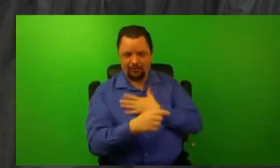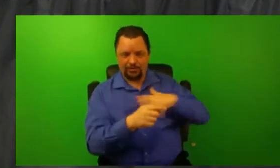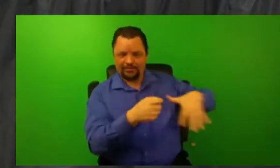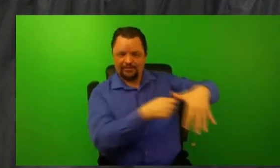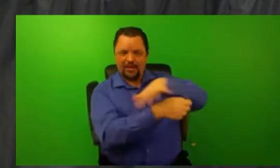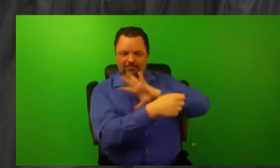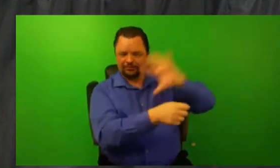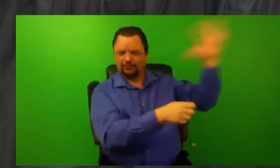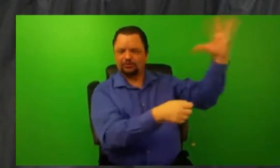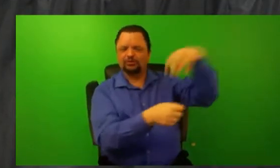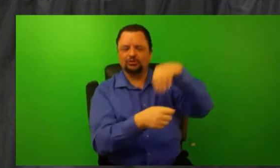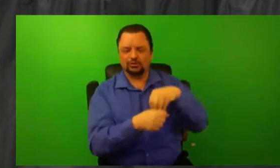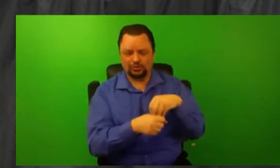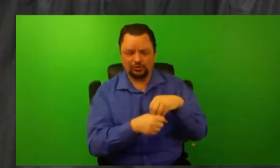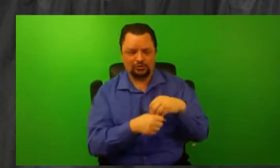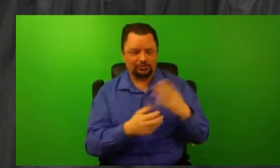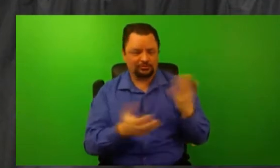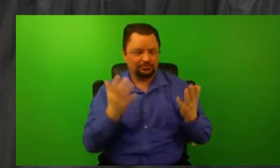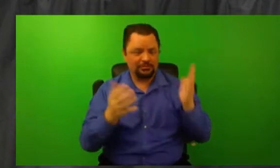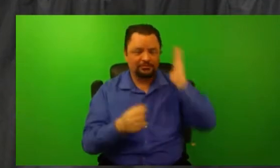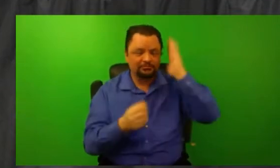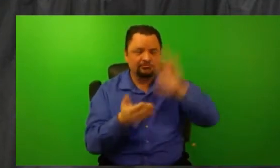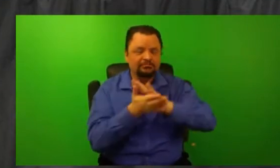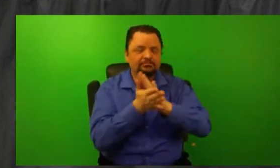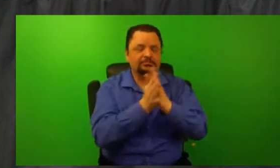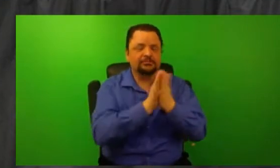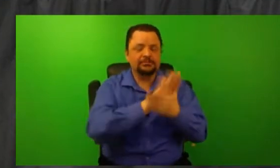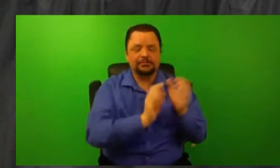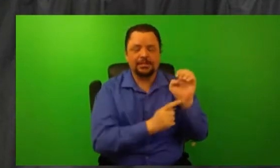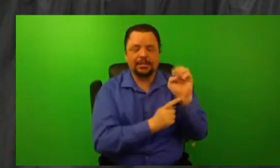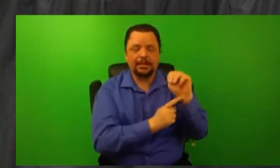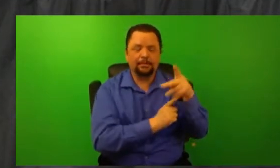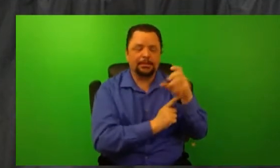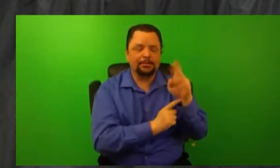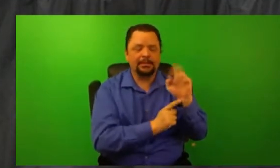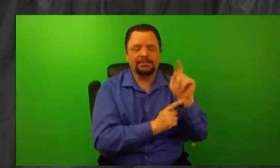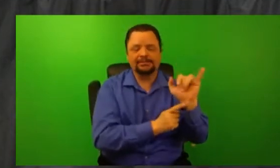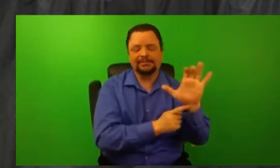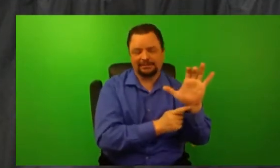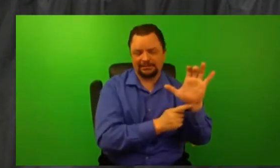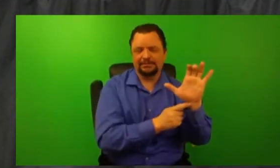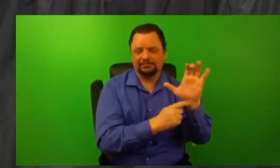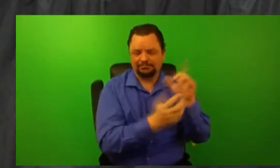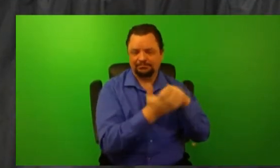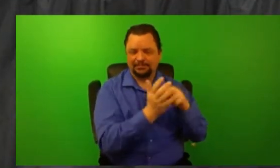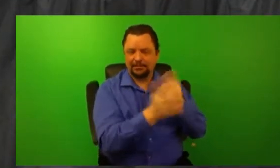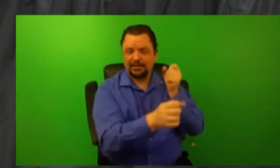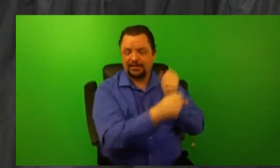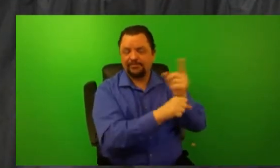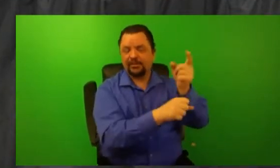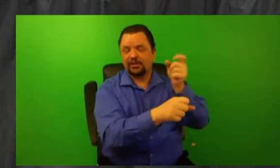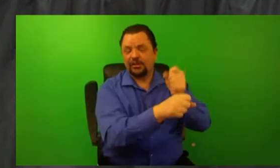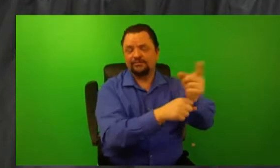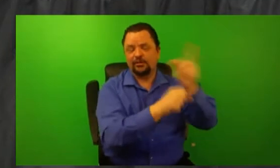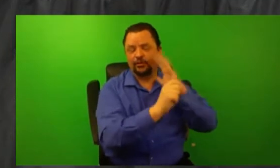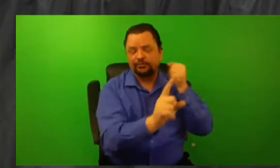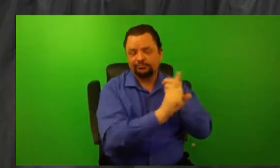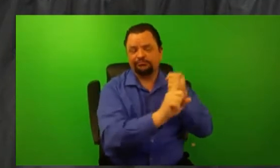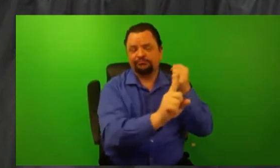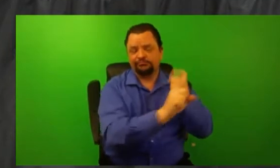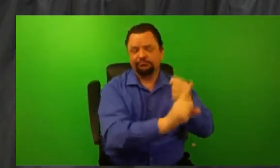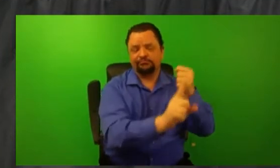regularly reoccurring seasonal viral illness that we've learned to live with, as opposed to a pandemic.